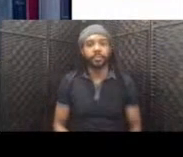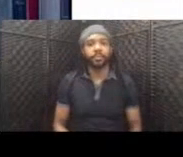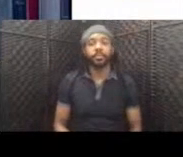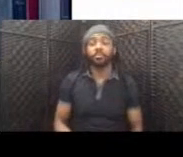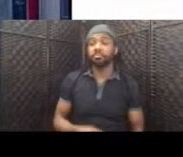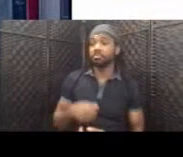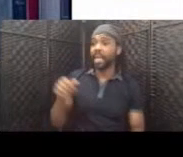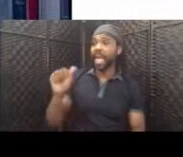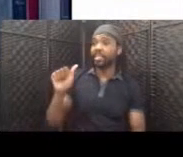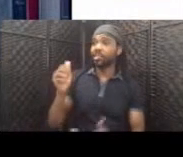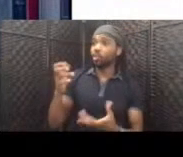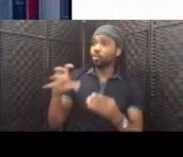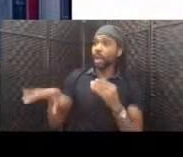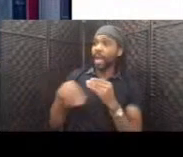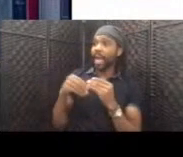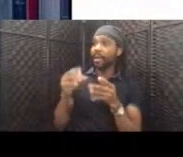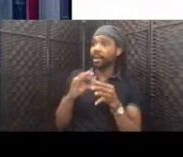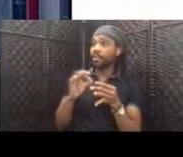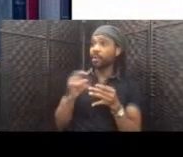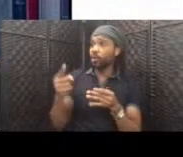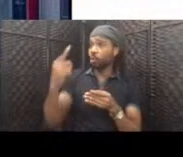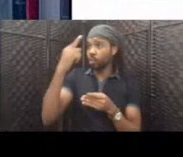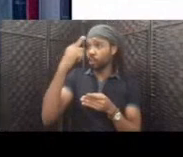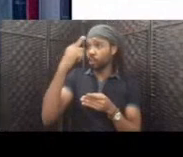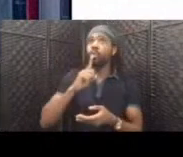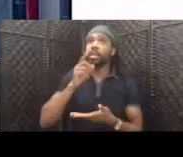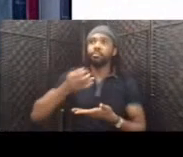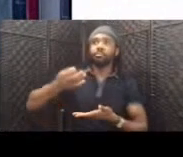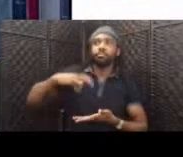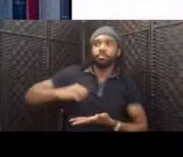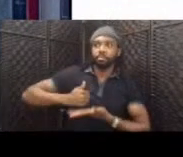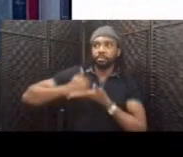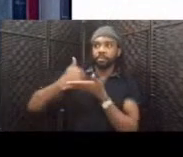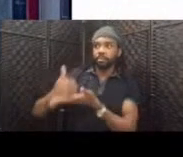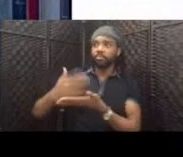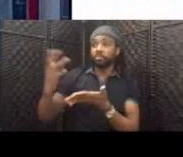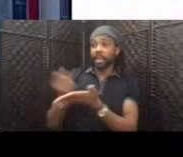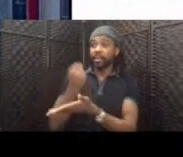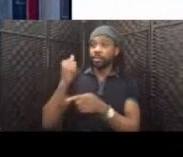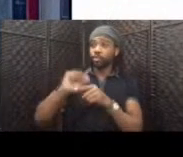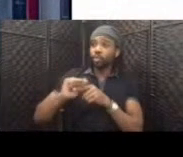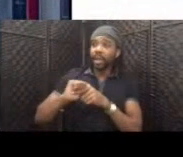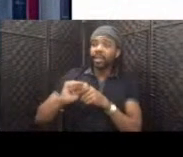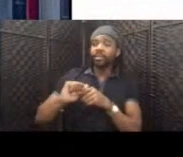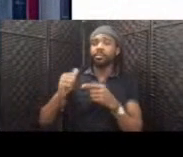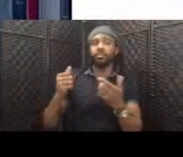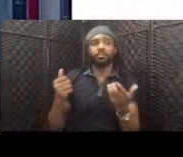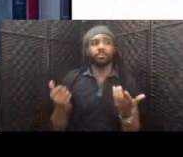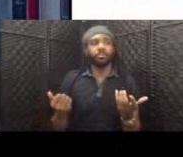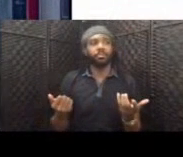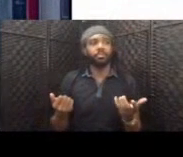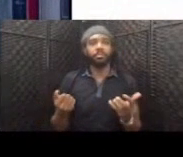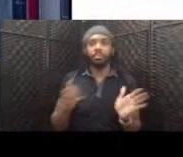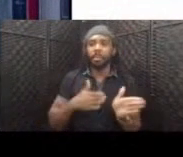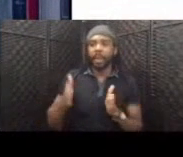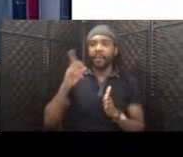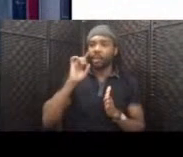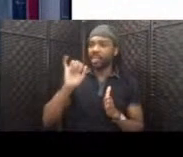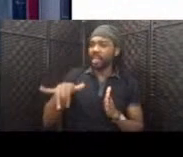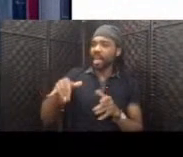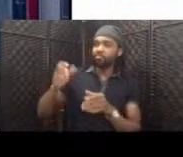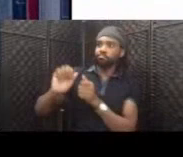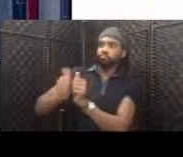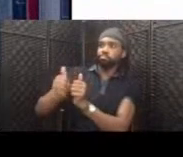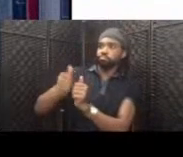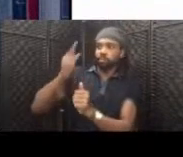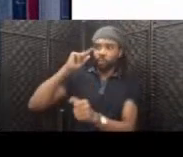that? Anything that you thought was super helpful in terms of getting training or in preparing for that run for school board?